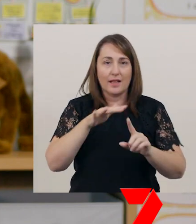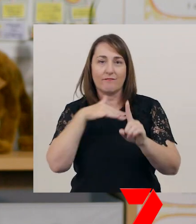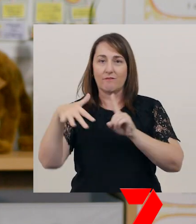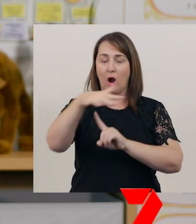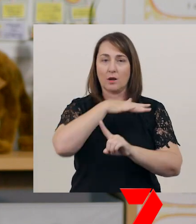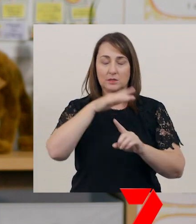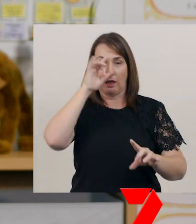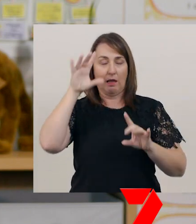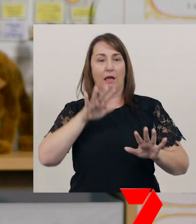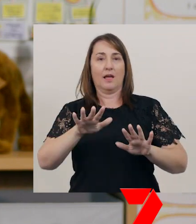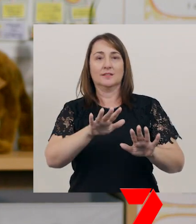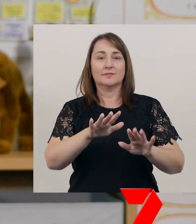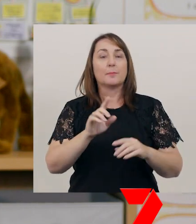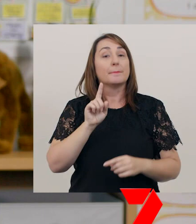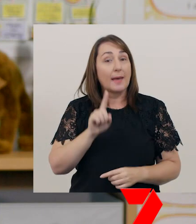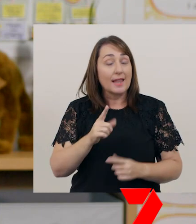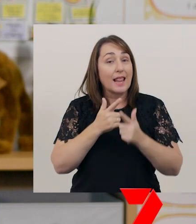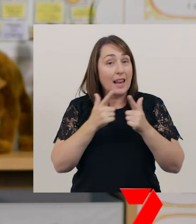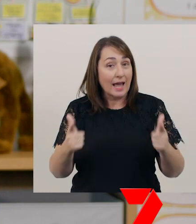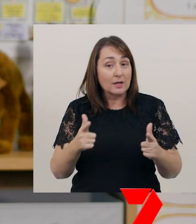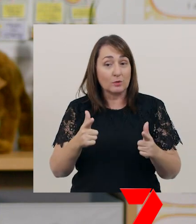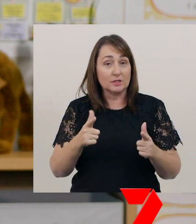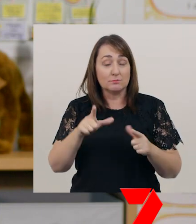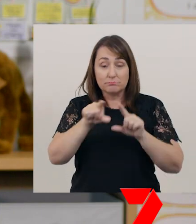environment. But we can experiment with our